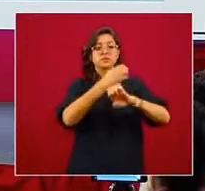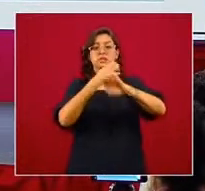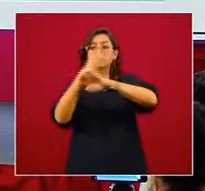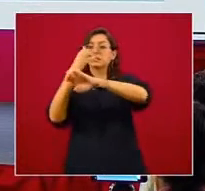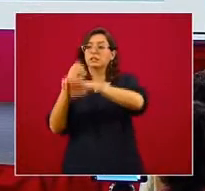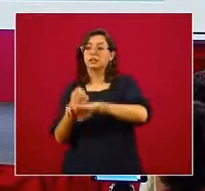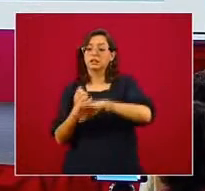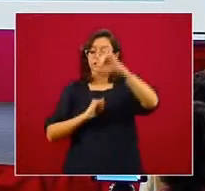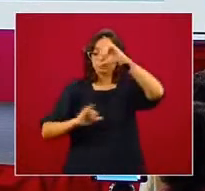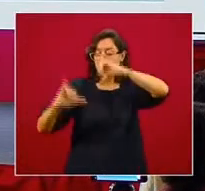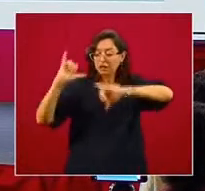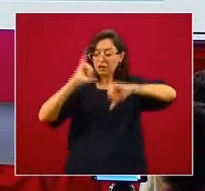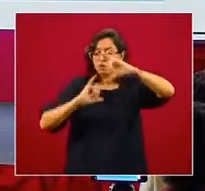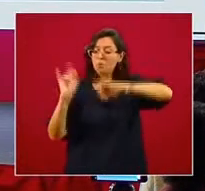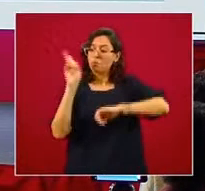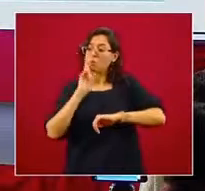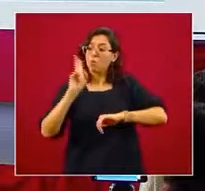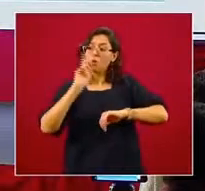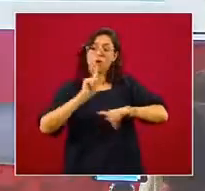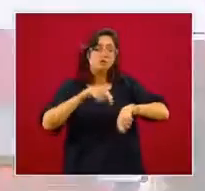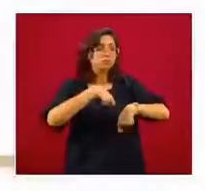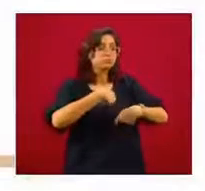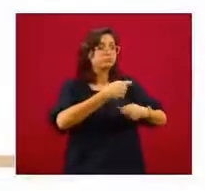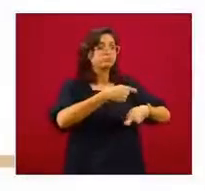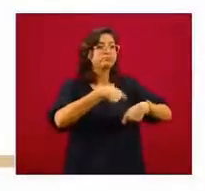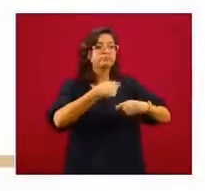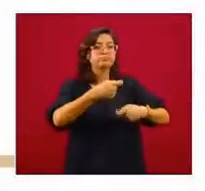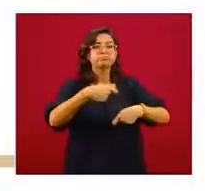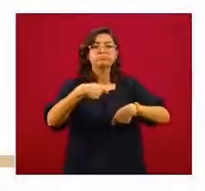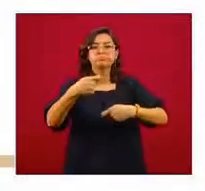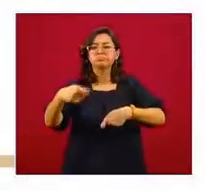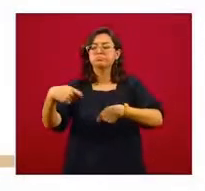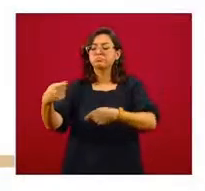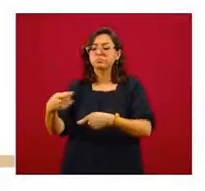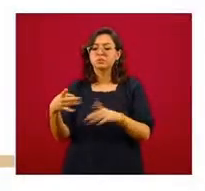The test distribution throughout the